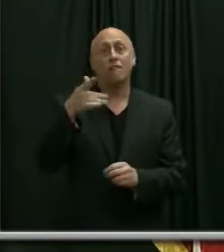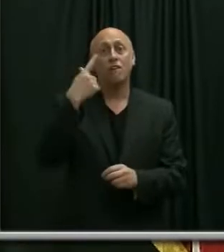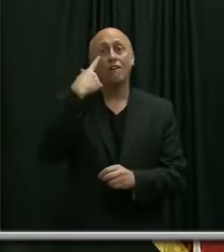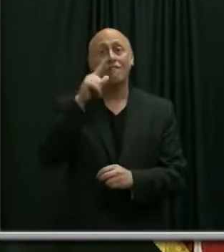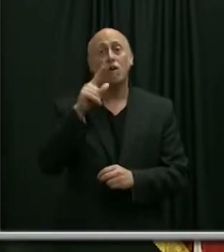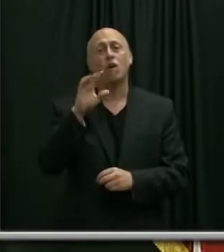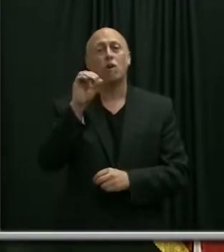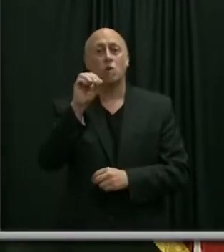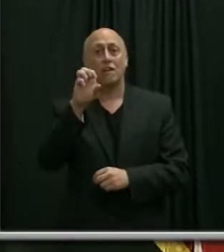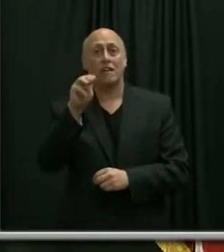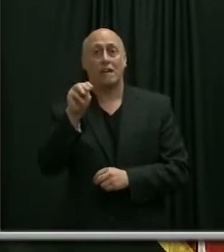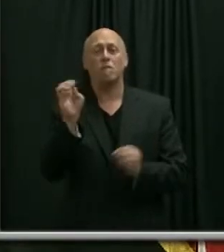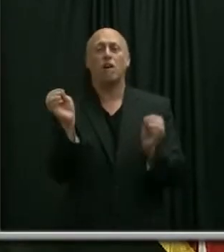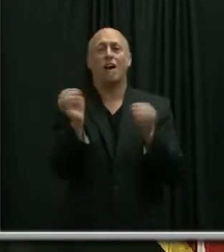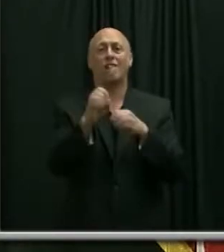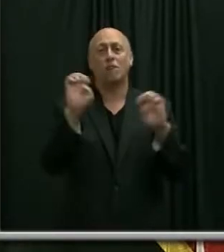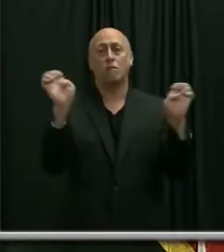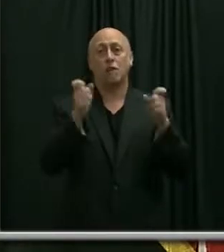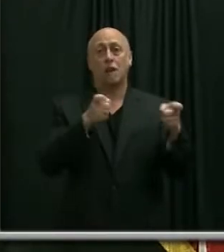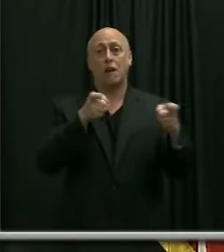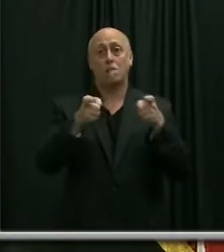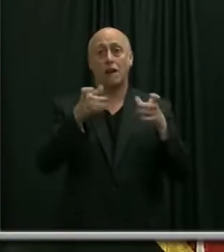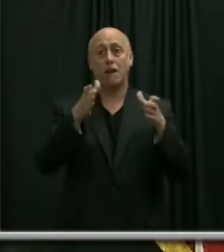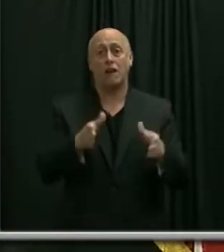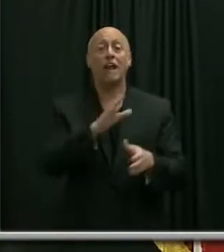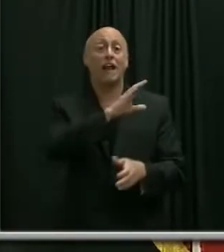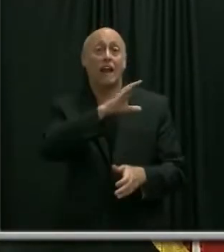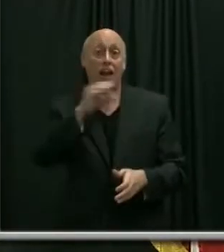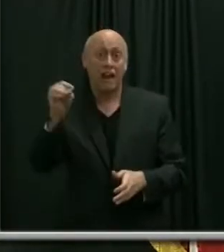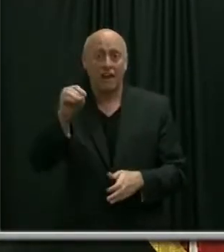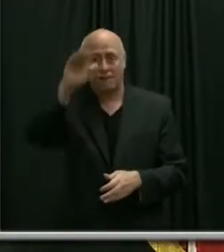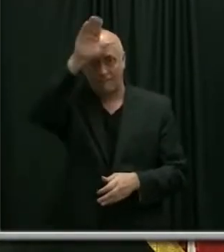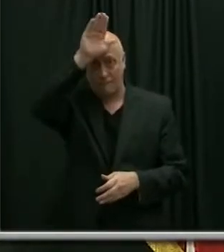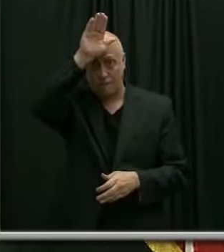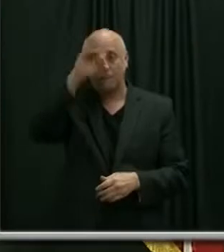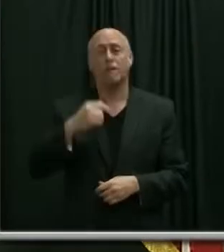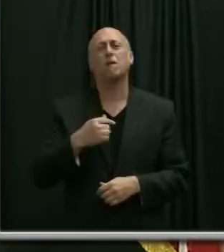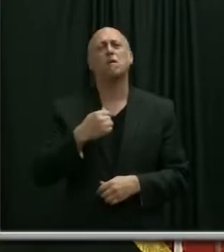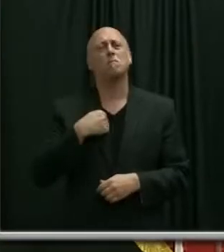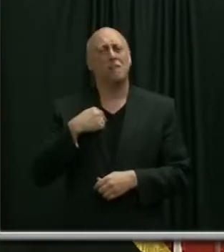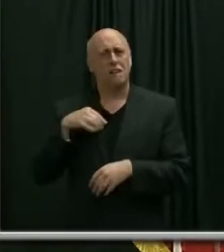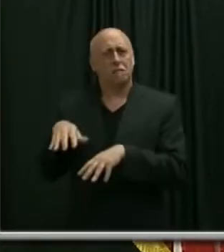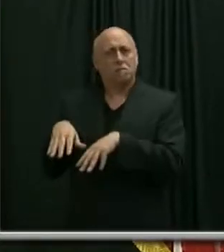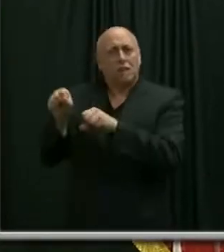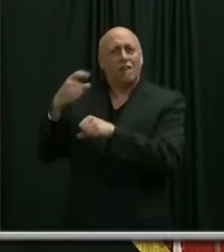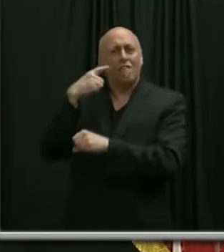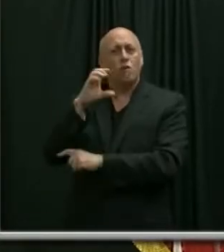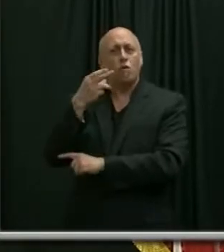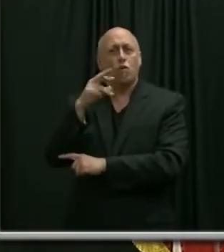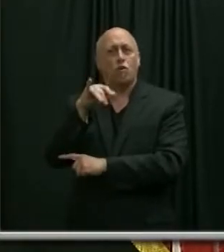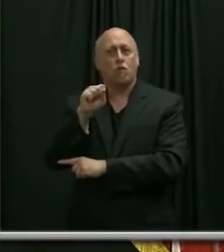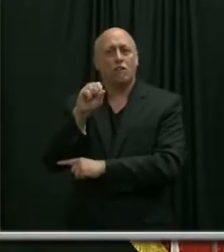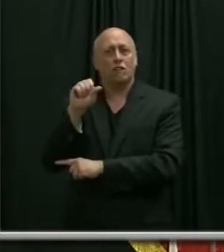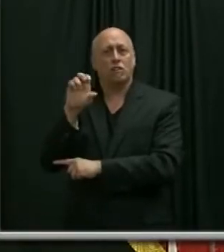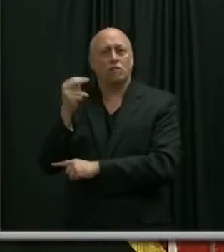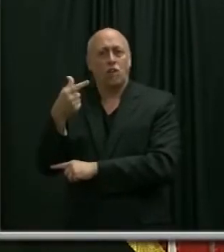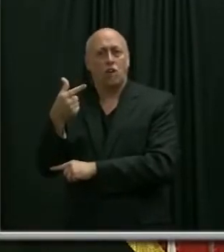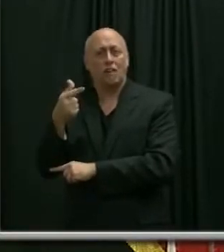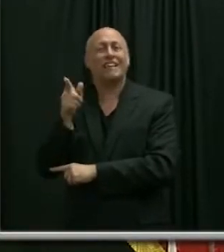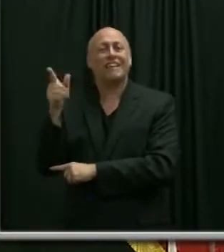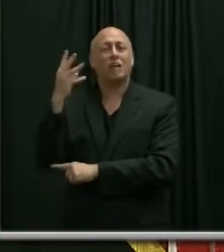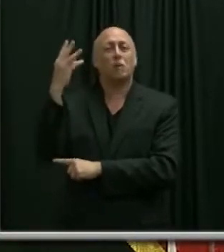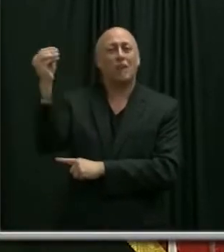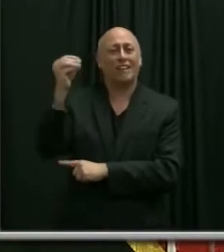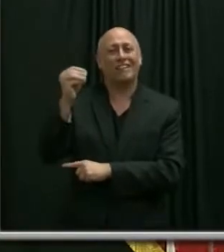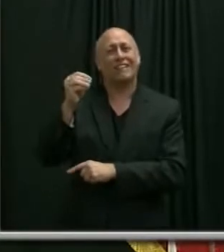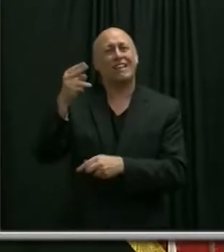Emergency Management and the Nashville Fire Department. I'm filling in for Chris Song, who is at the historic Metro Courthouse this morning for the State